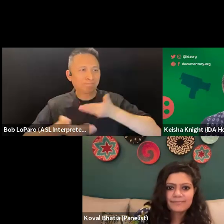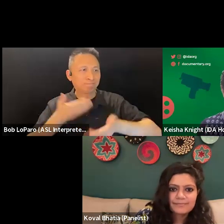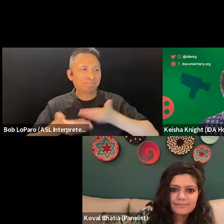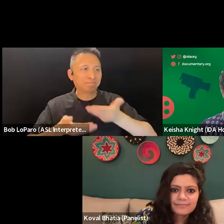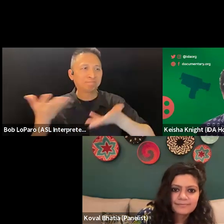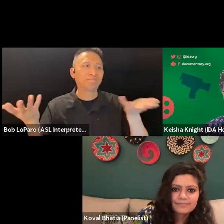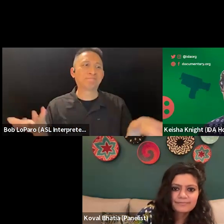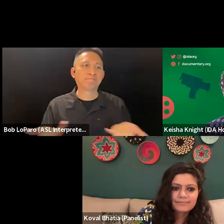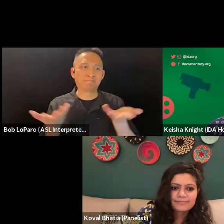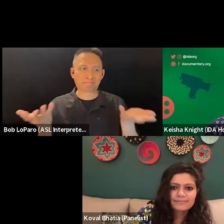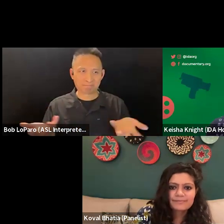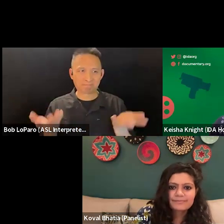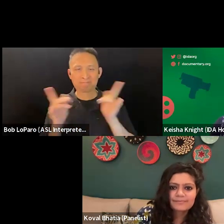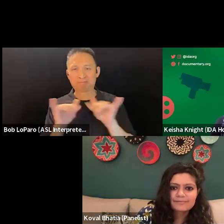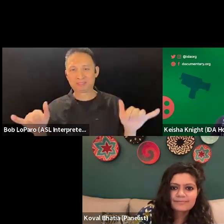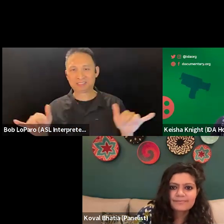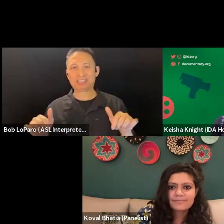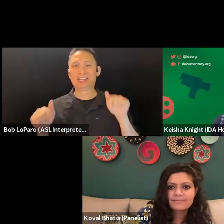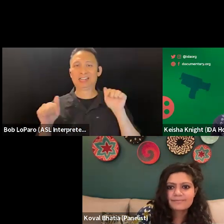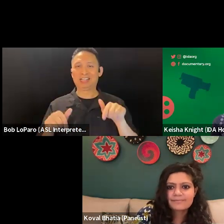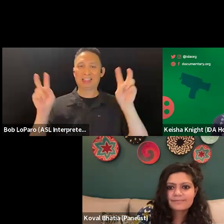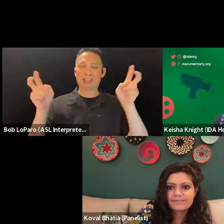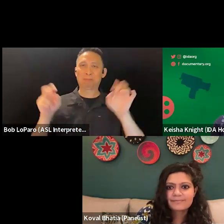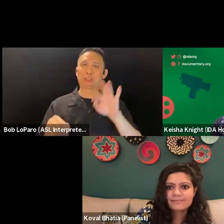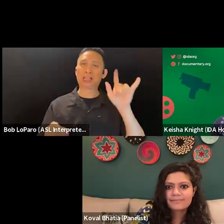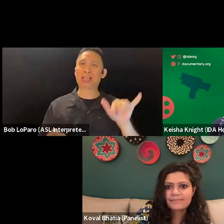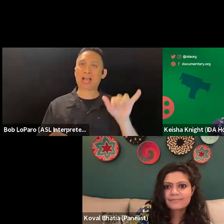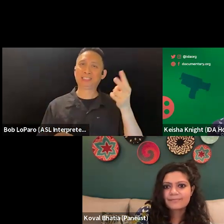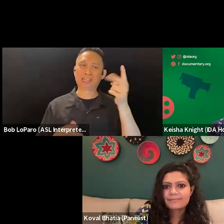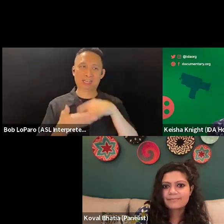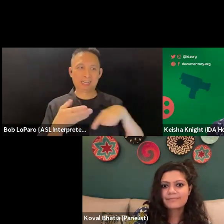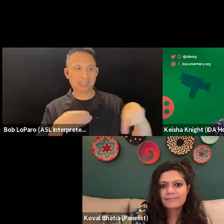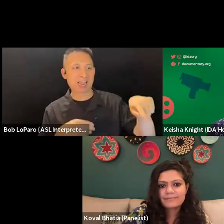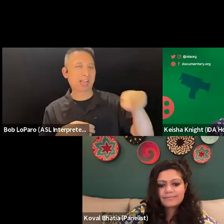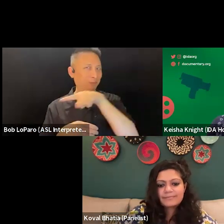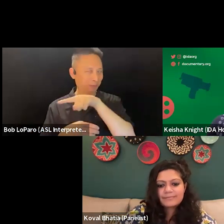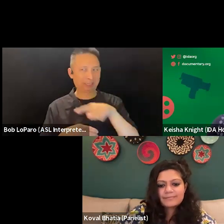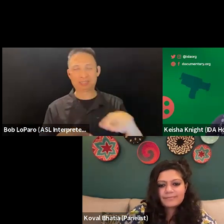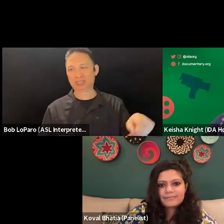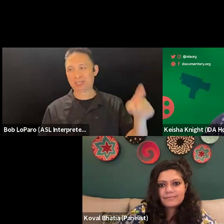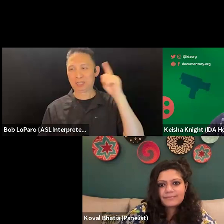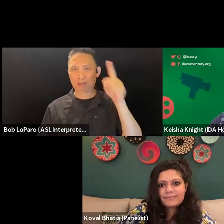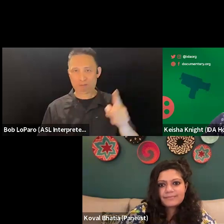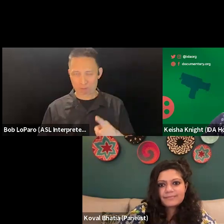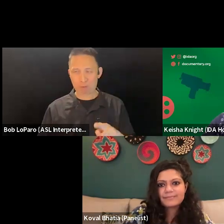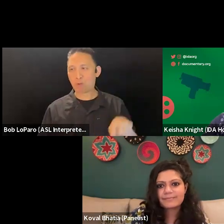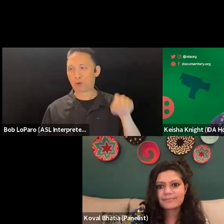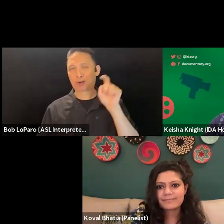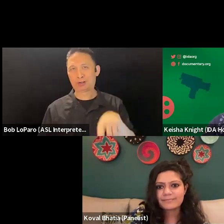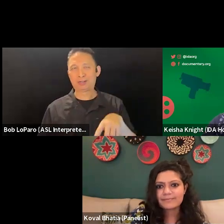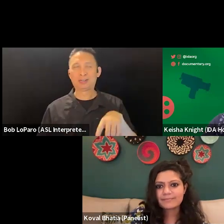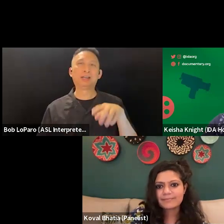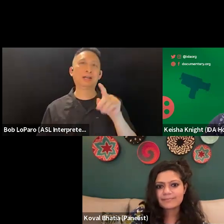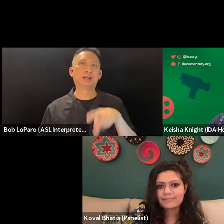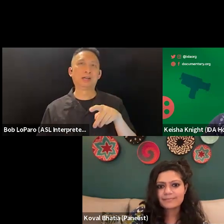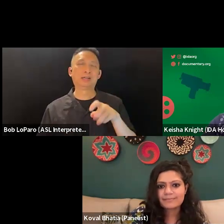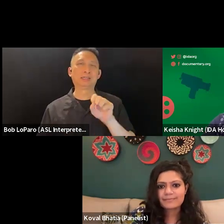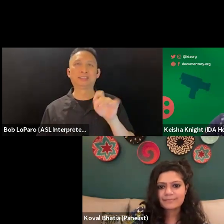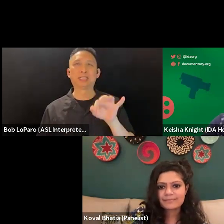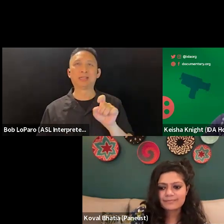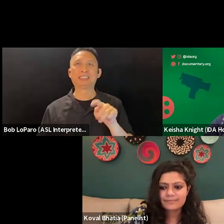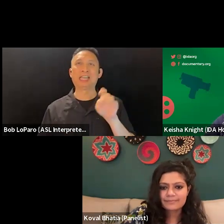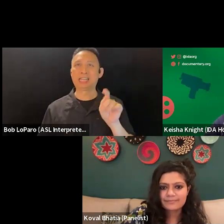were they like more this critically acclaimed versus audience debate? Maybe Right. that's So, what I got. right. So the thing is